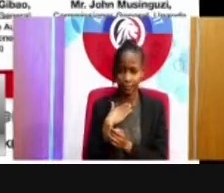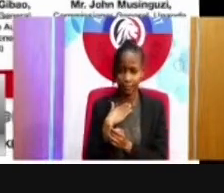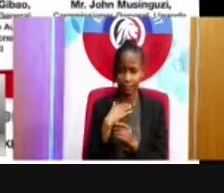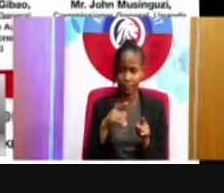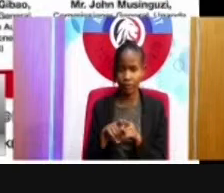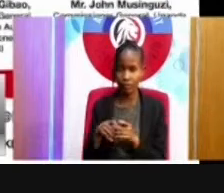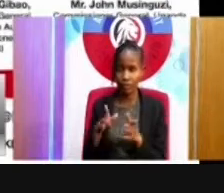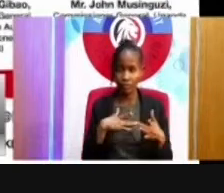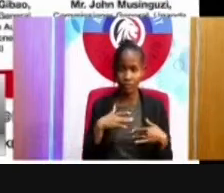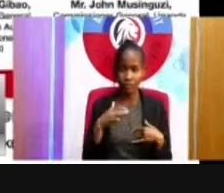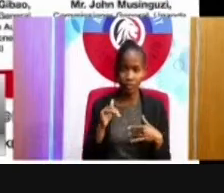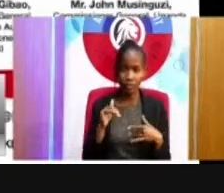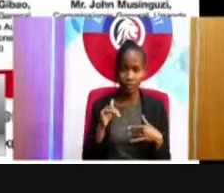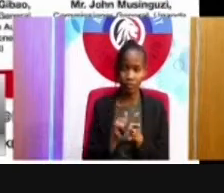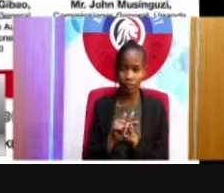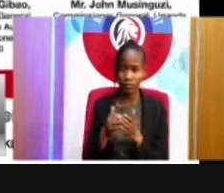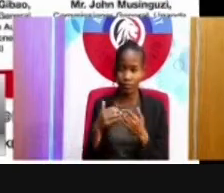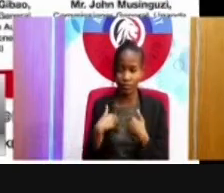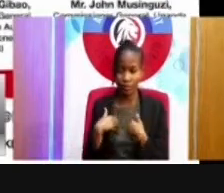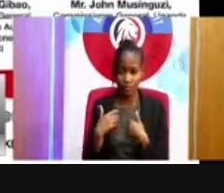about,